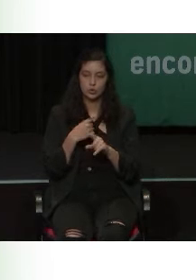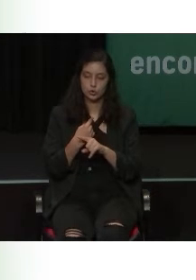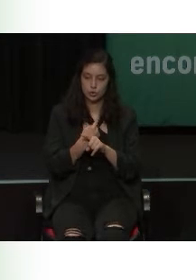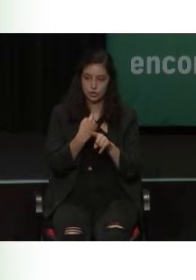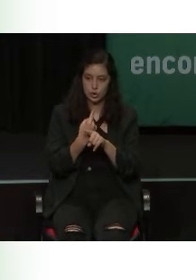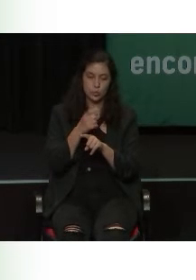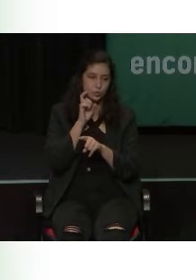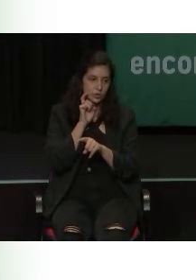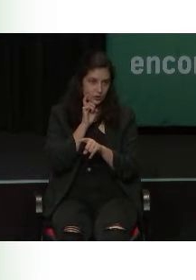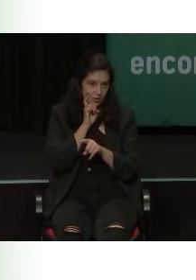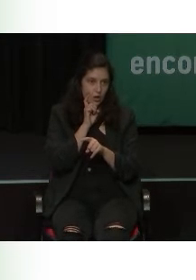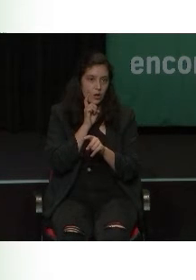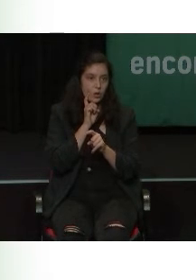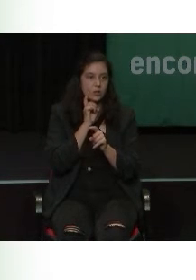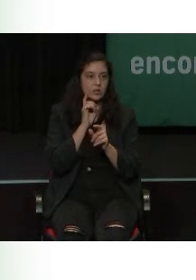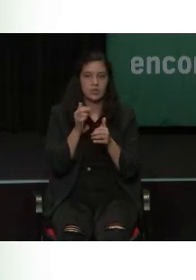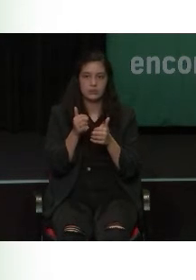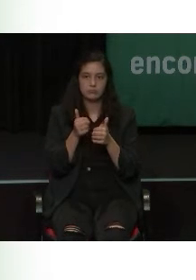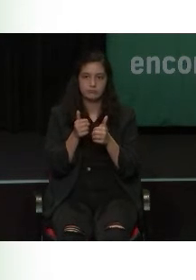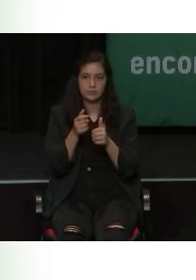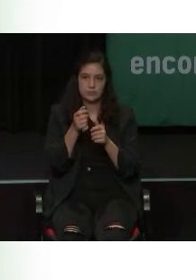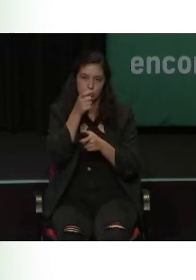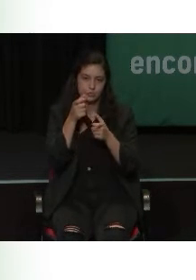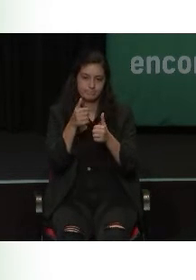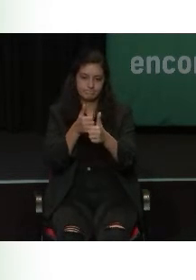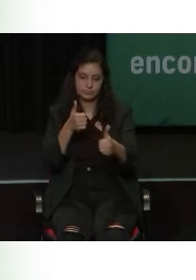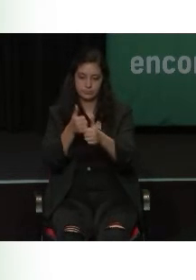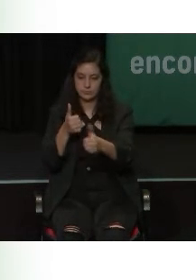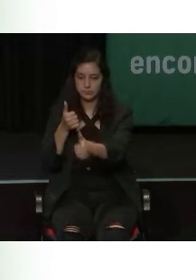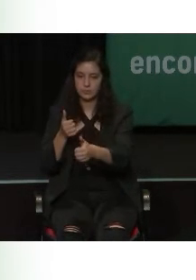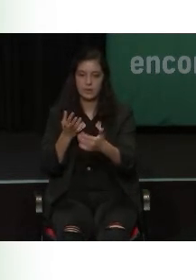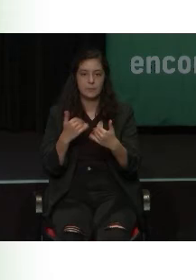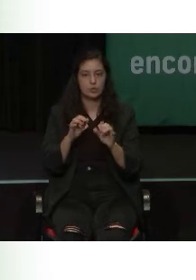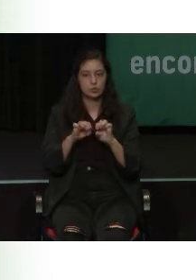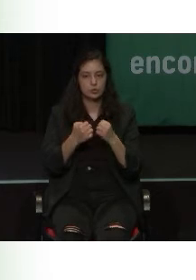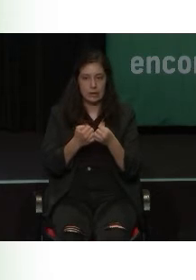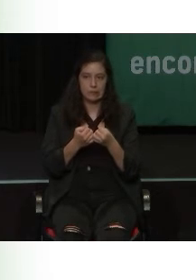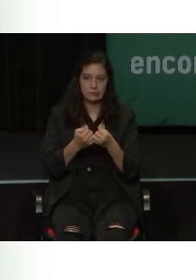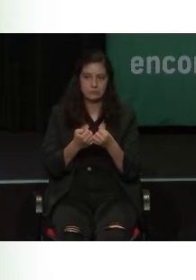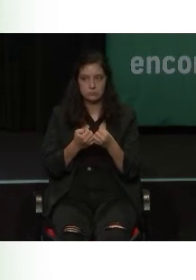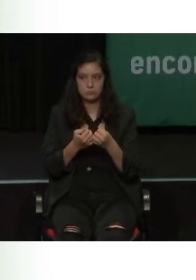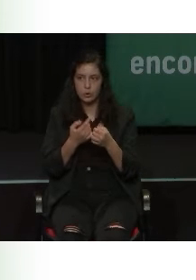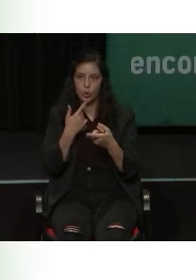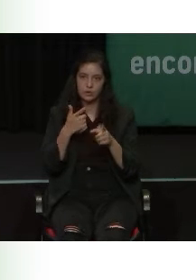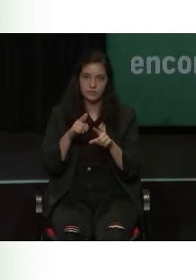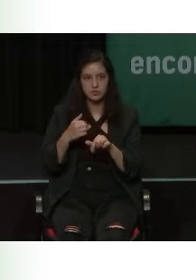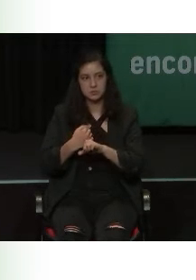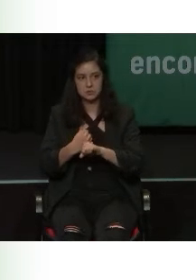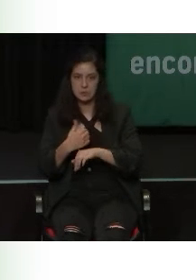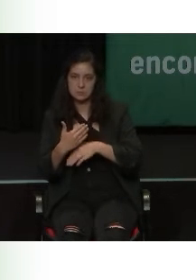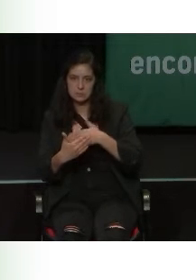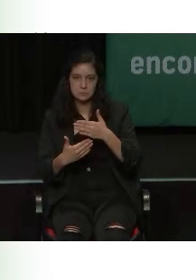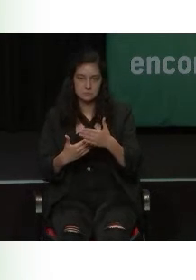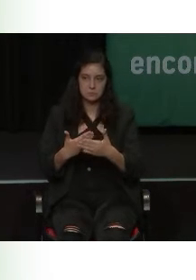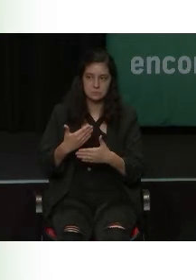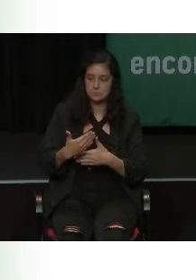still with the protection measures and social distancing, and society was already